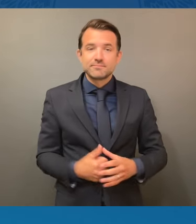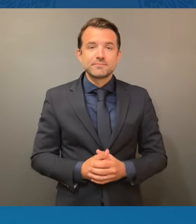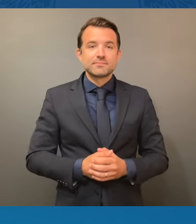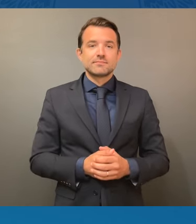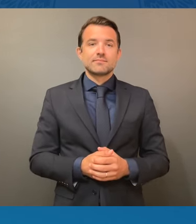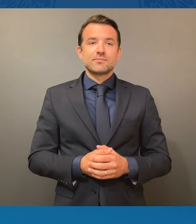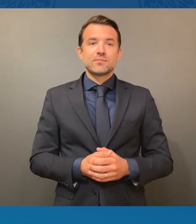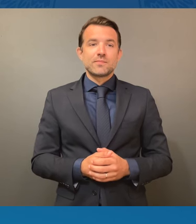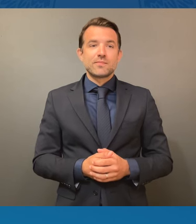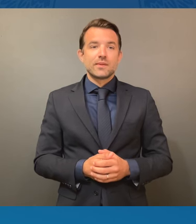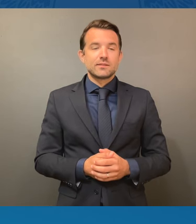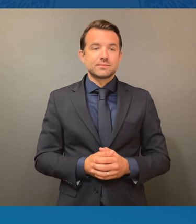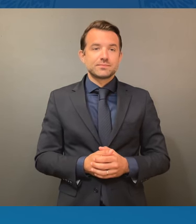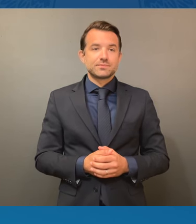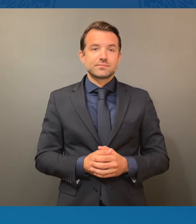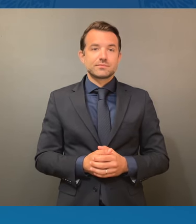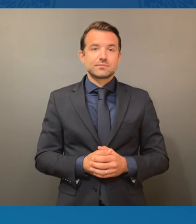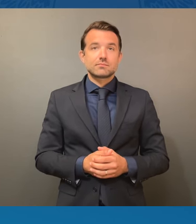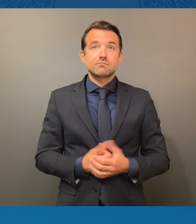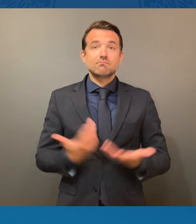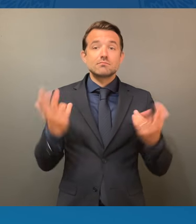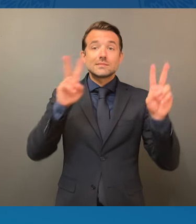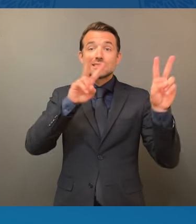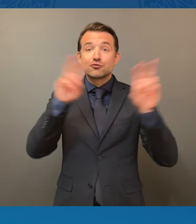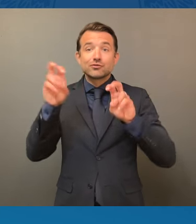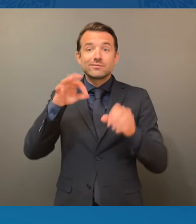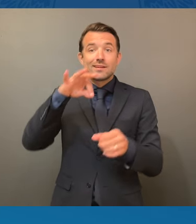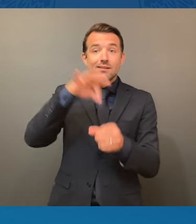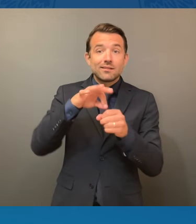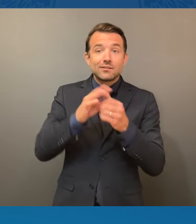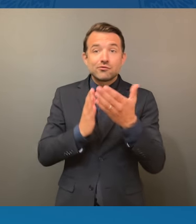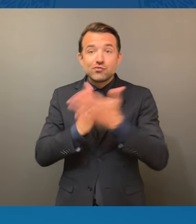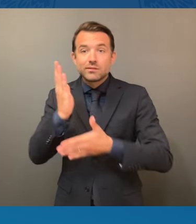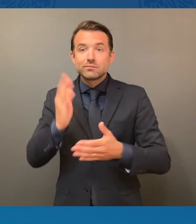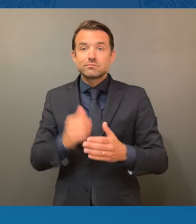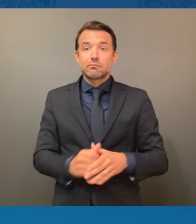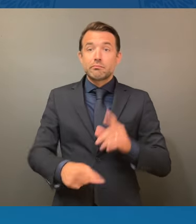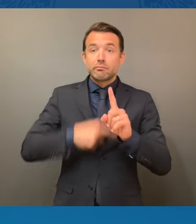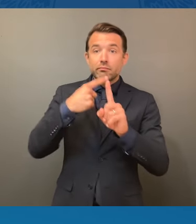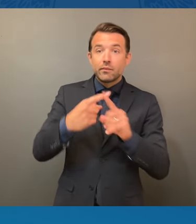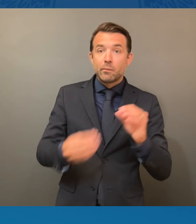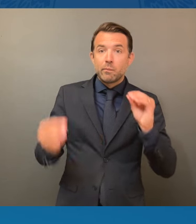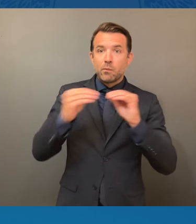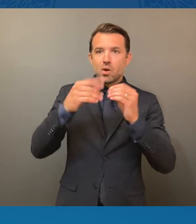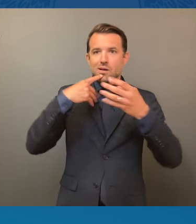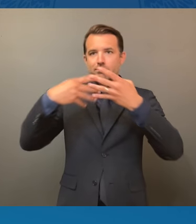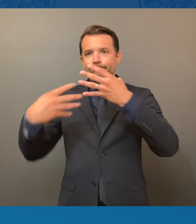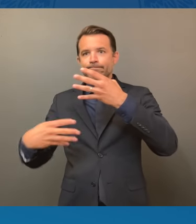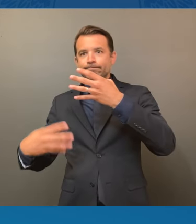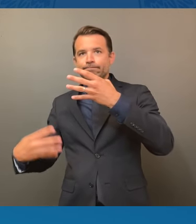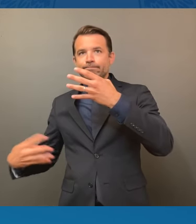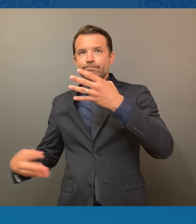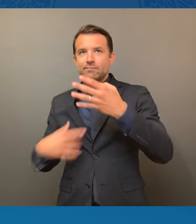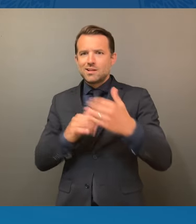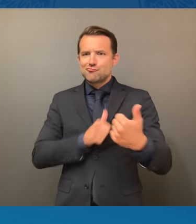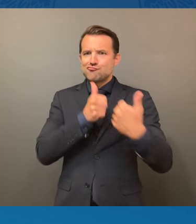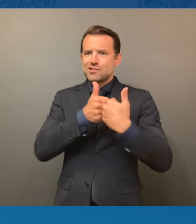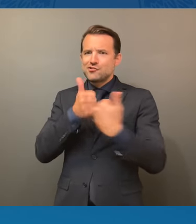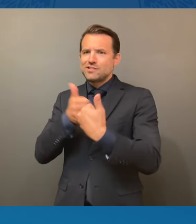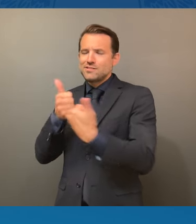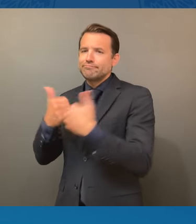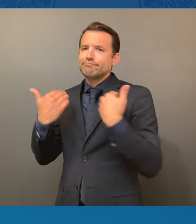On the issue of voting rights and so many more issues that challenge our nation and its people, I have worked